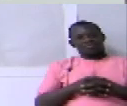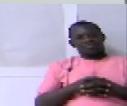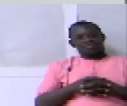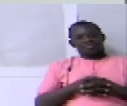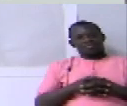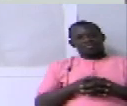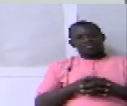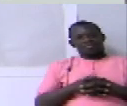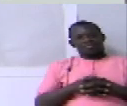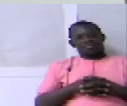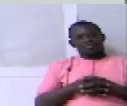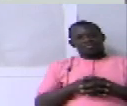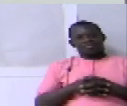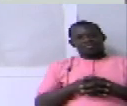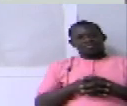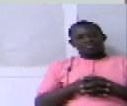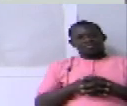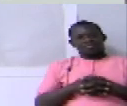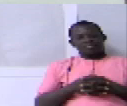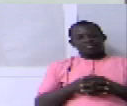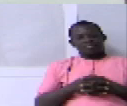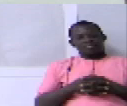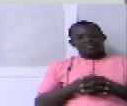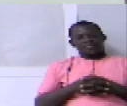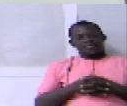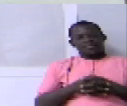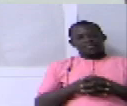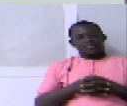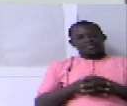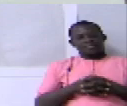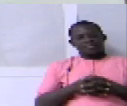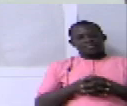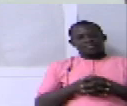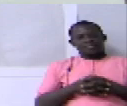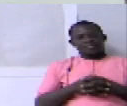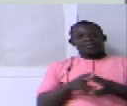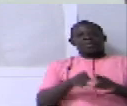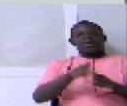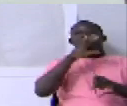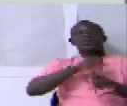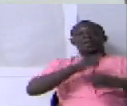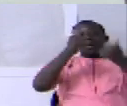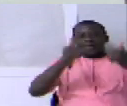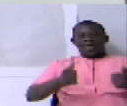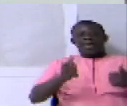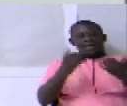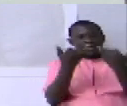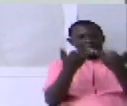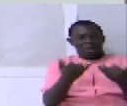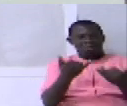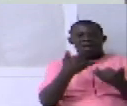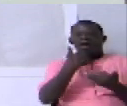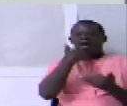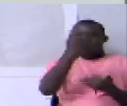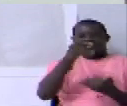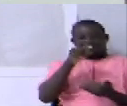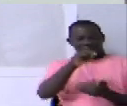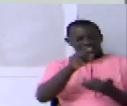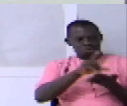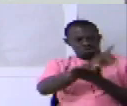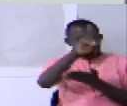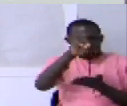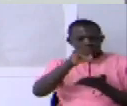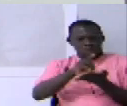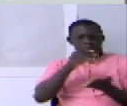bay, ama sembo soto fang puruketa dokola sakwa se bay. Mr. Chair, we ask to put that